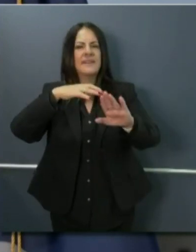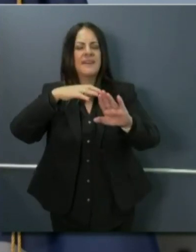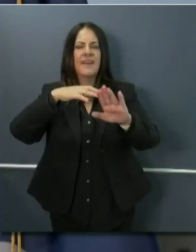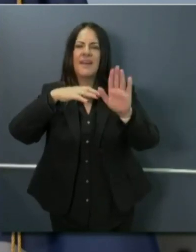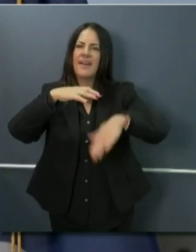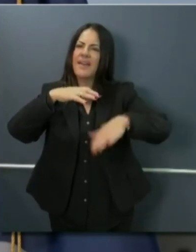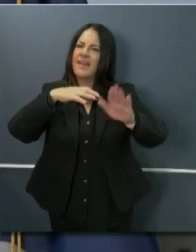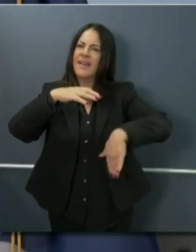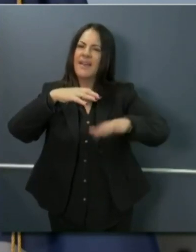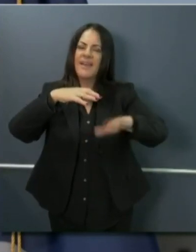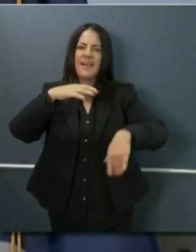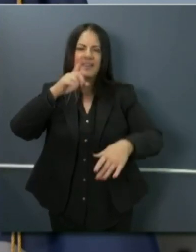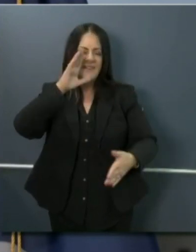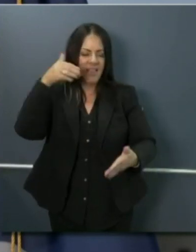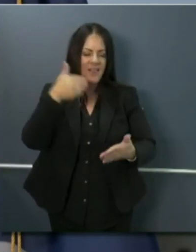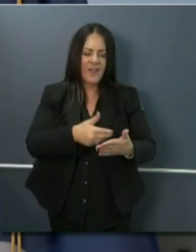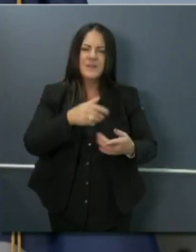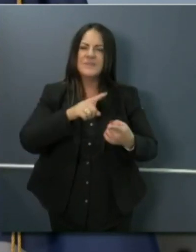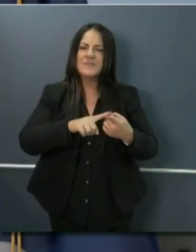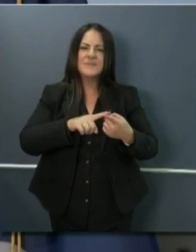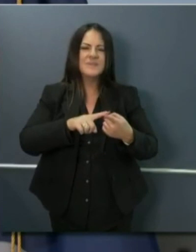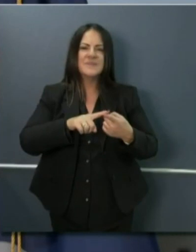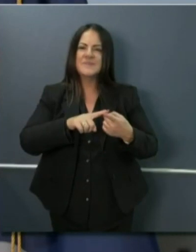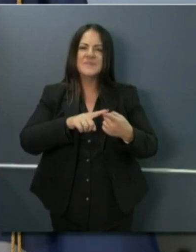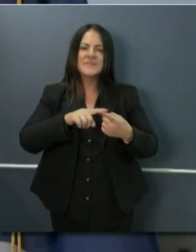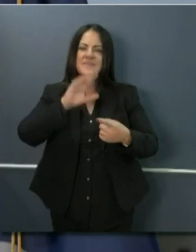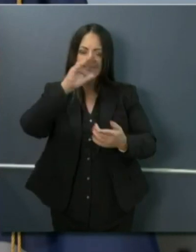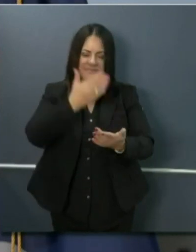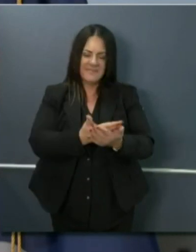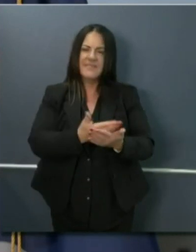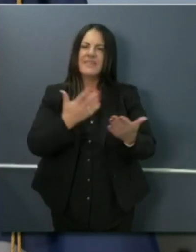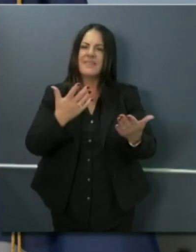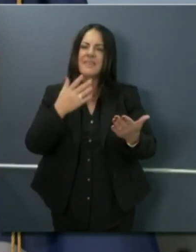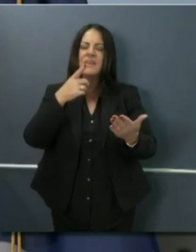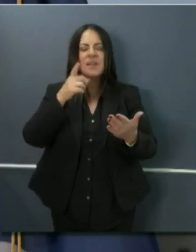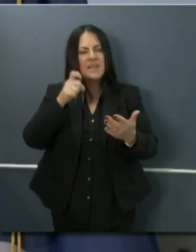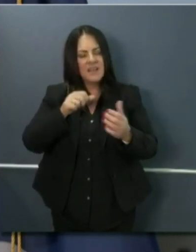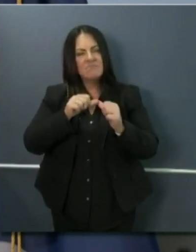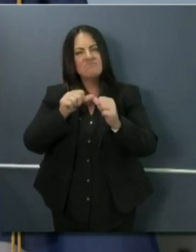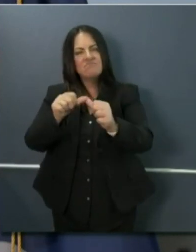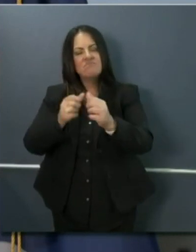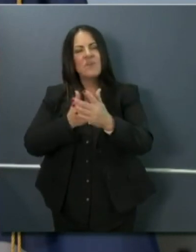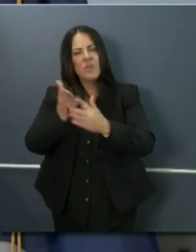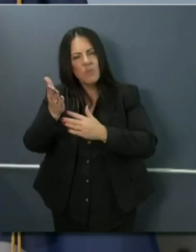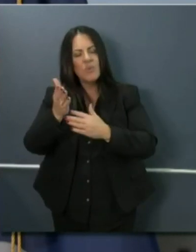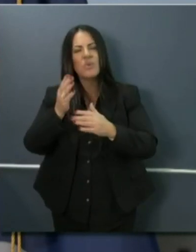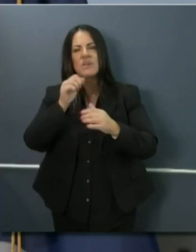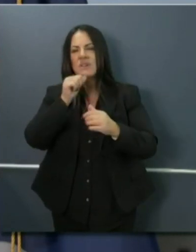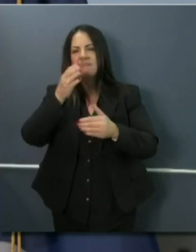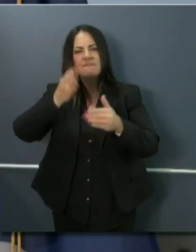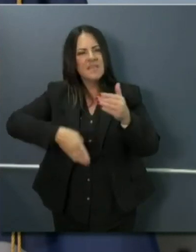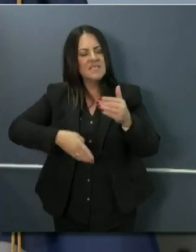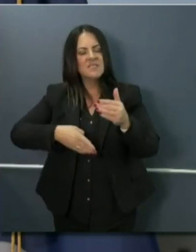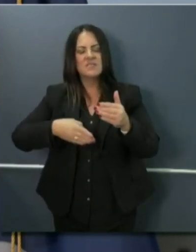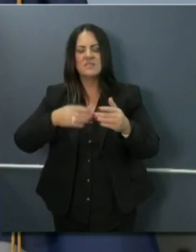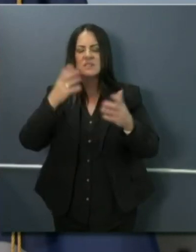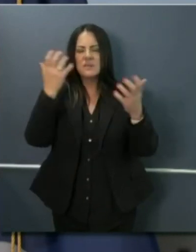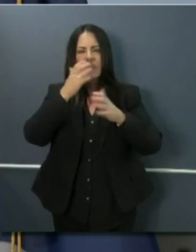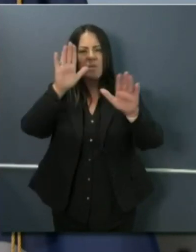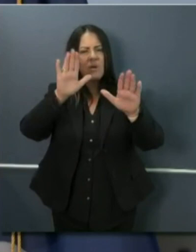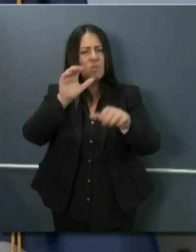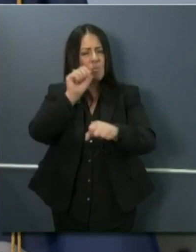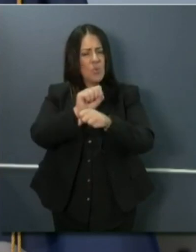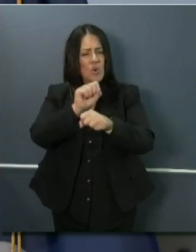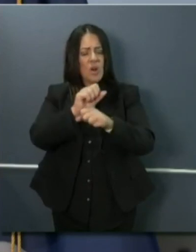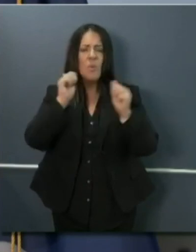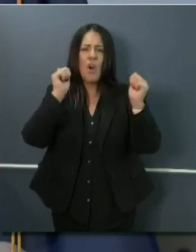let us not run that 90-yard dash. Let's continue to follow through on the incredible work that's been done and the commitment that we